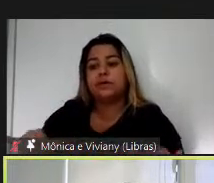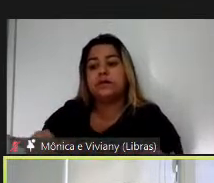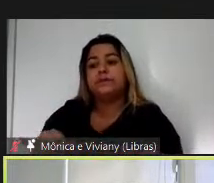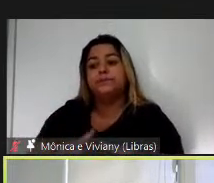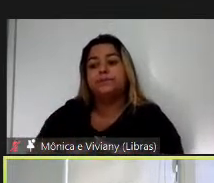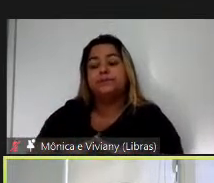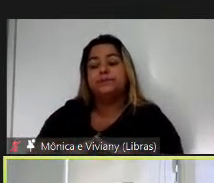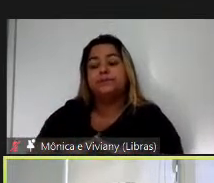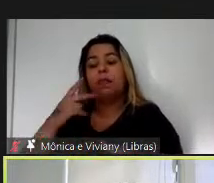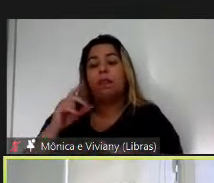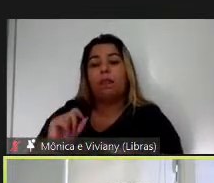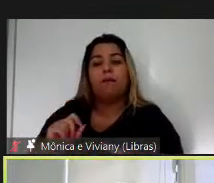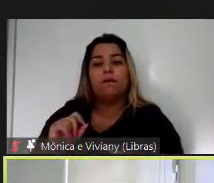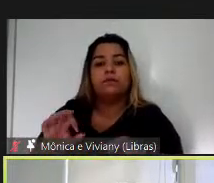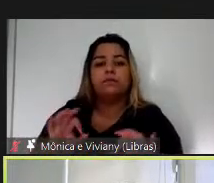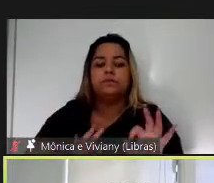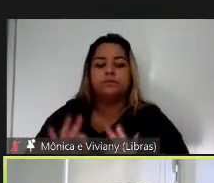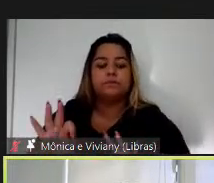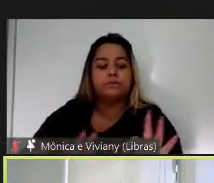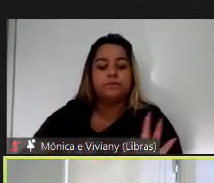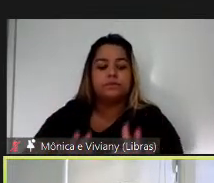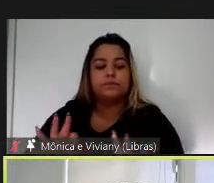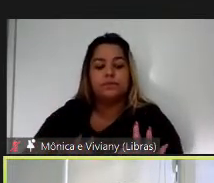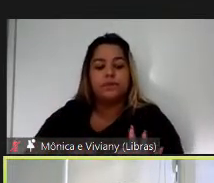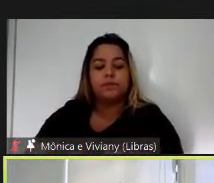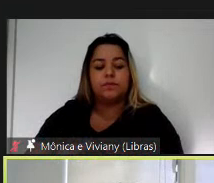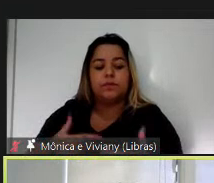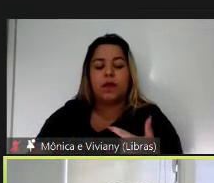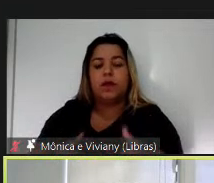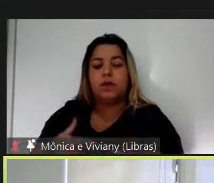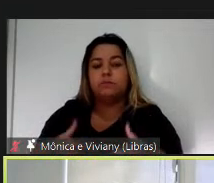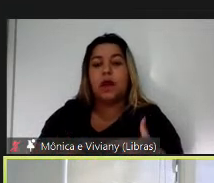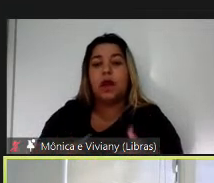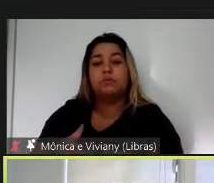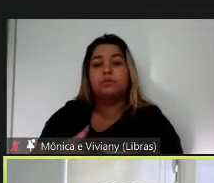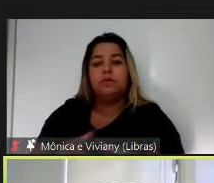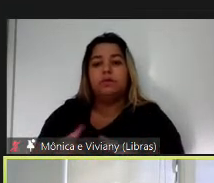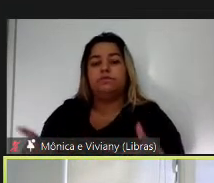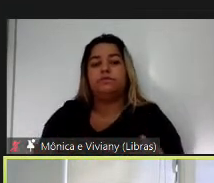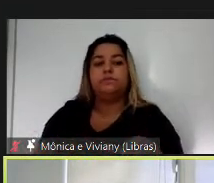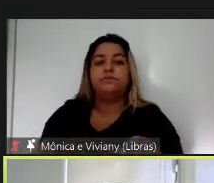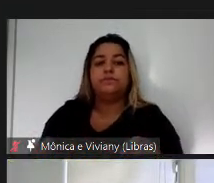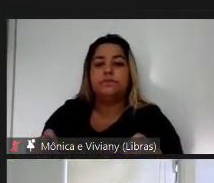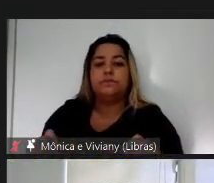to organize our services and its work processes.